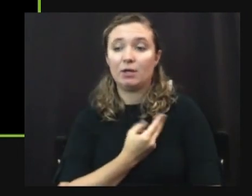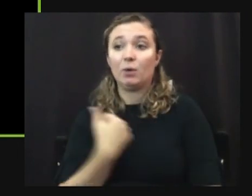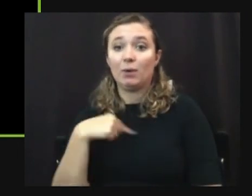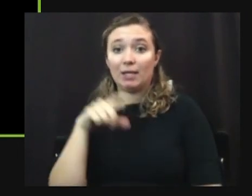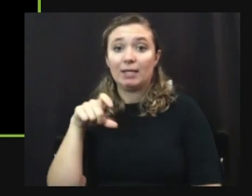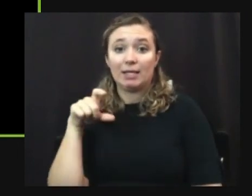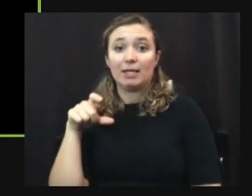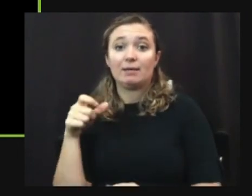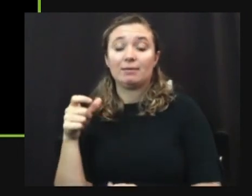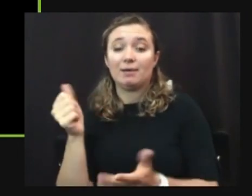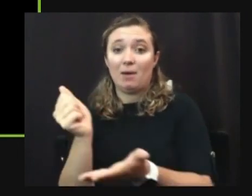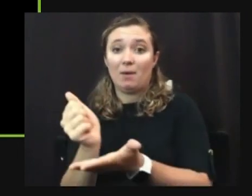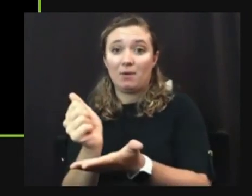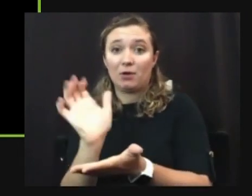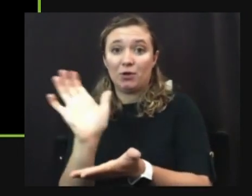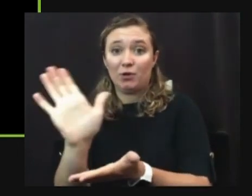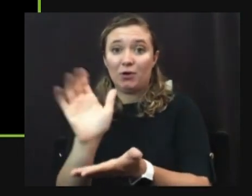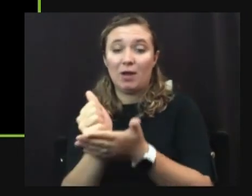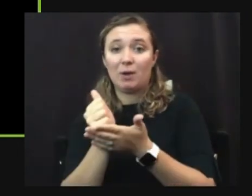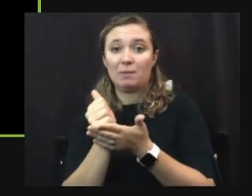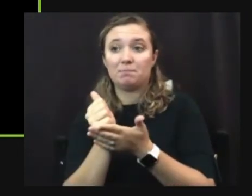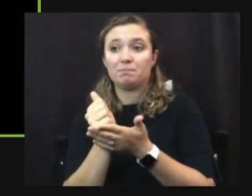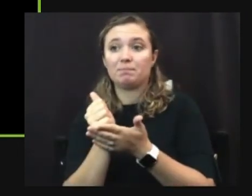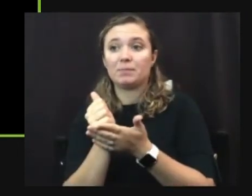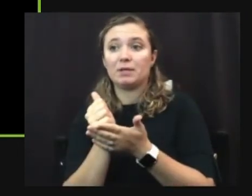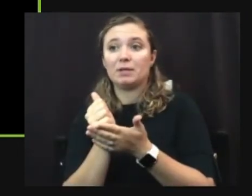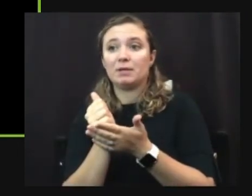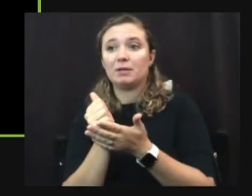with with getting through the contact.